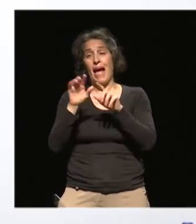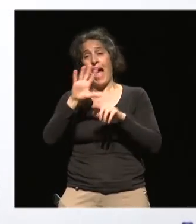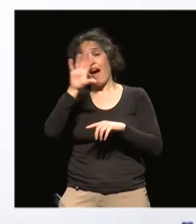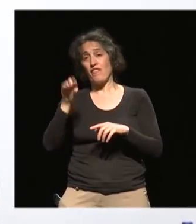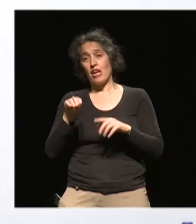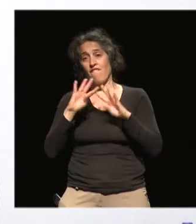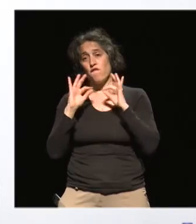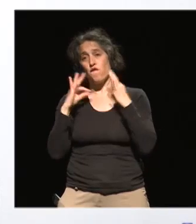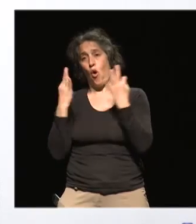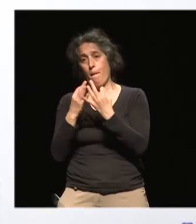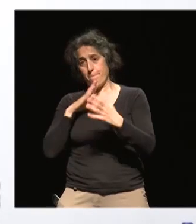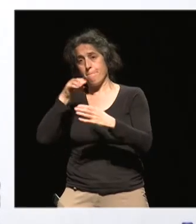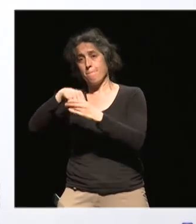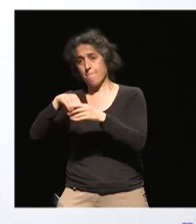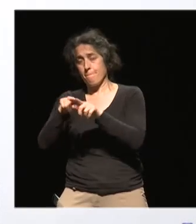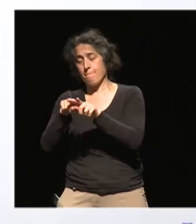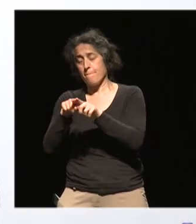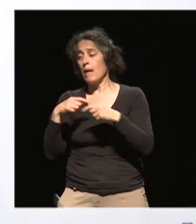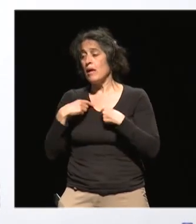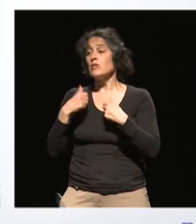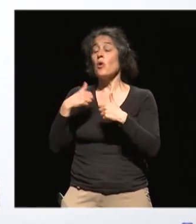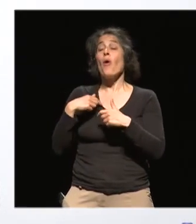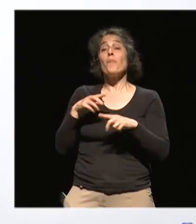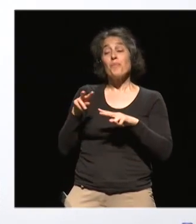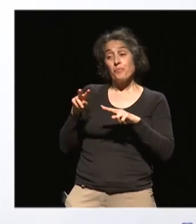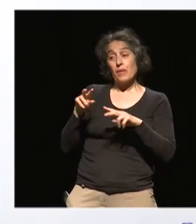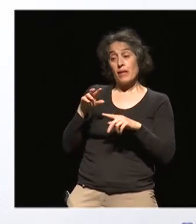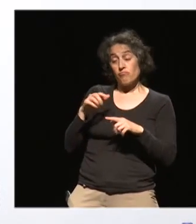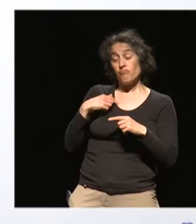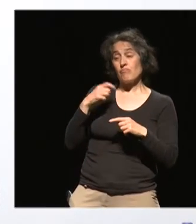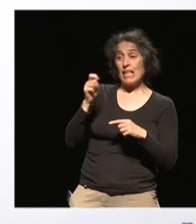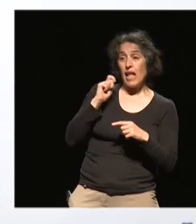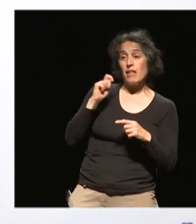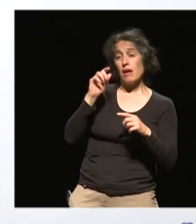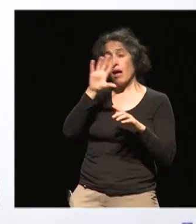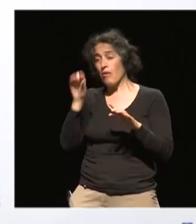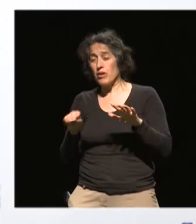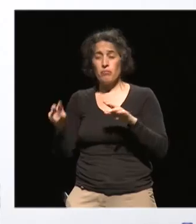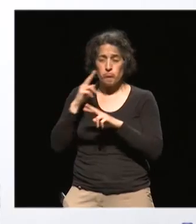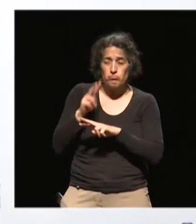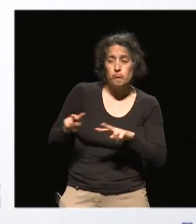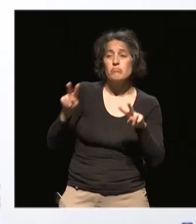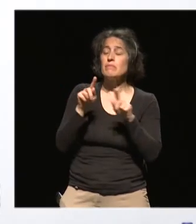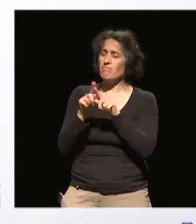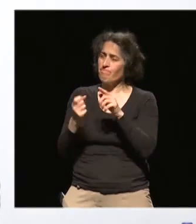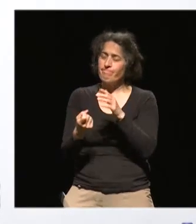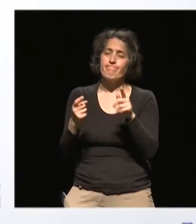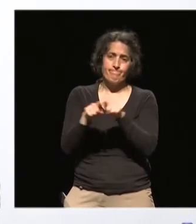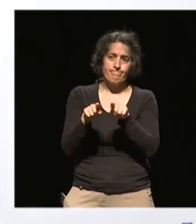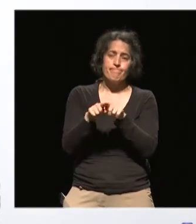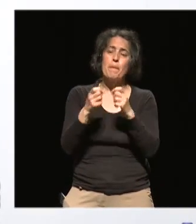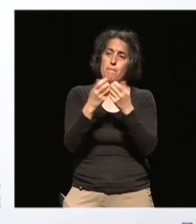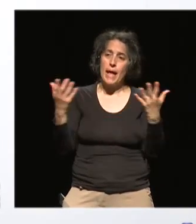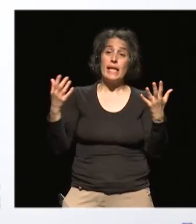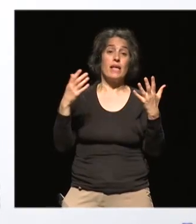So I think for sure many of these issues coming up from developing countries are real. For one,